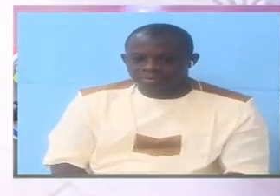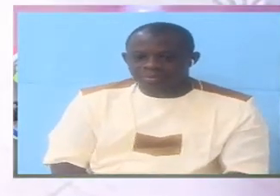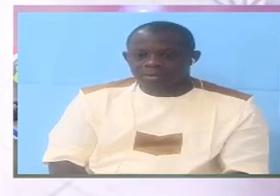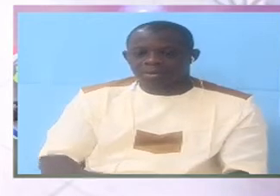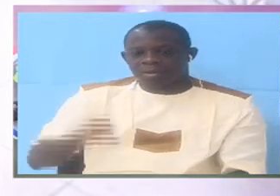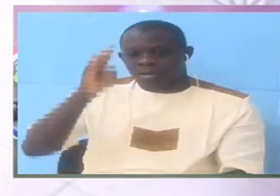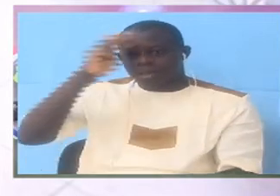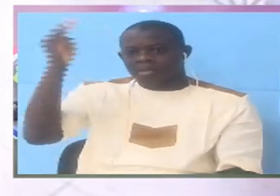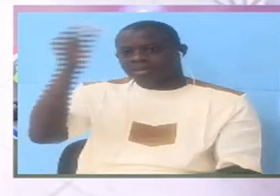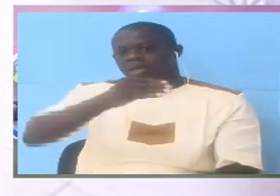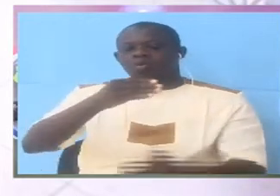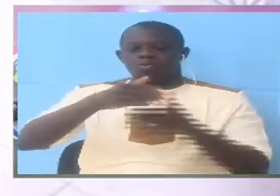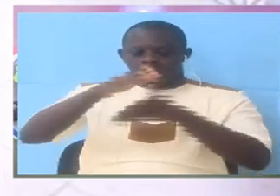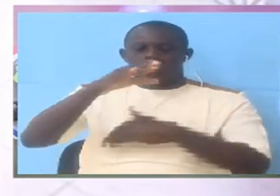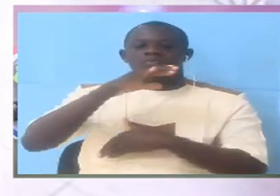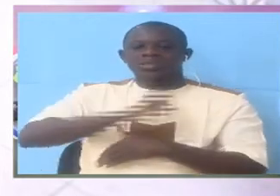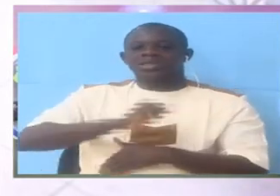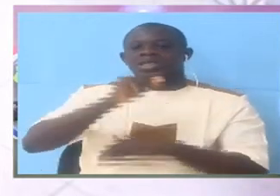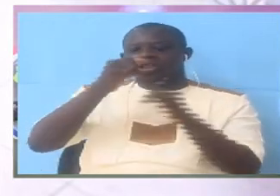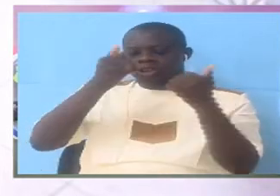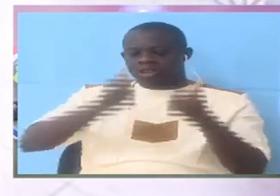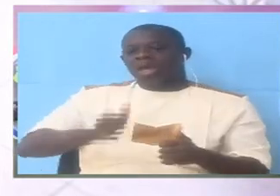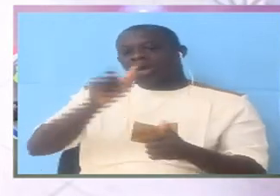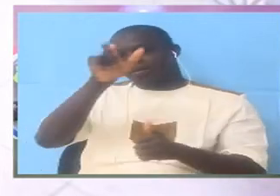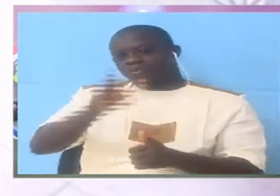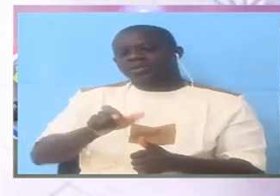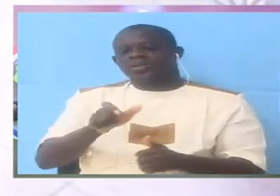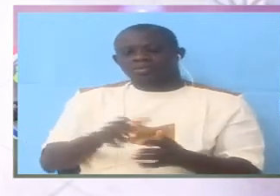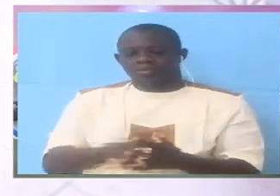Thank you very much, Chairman. Chairman. Yeah.